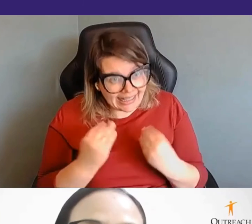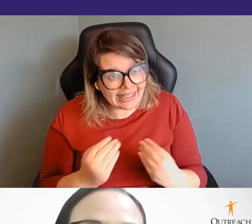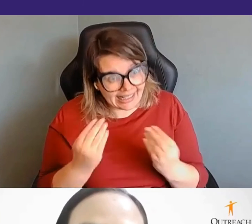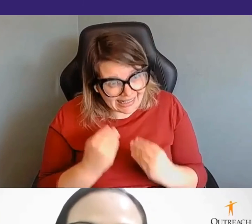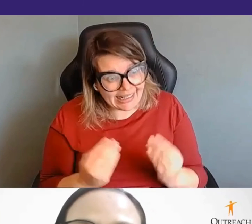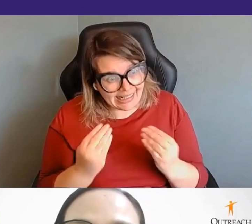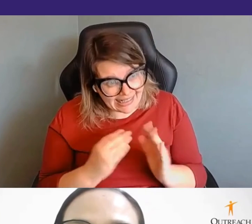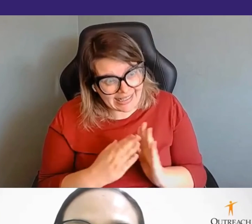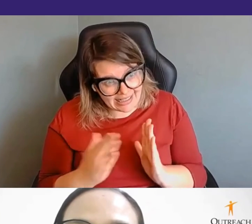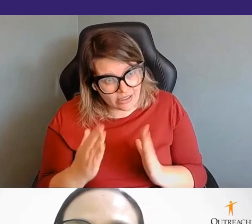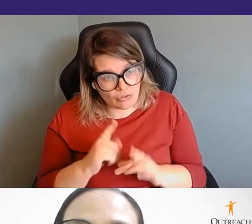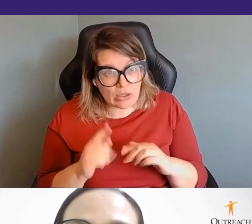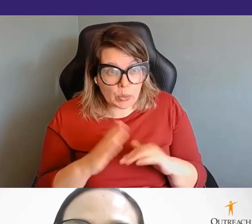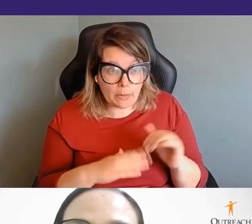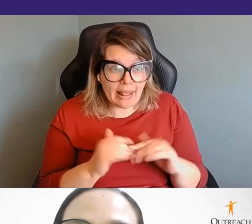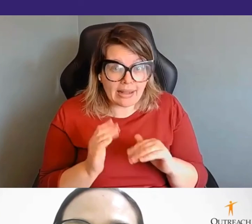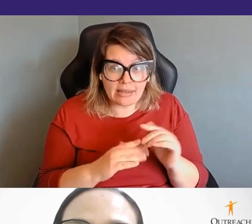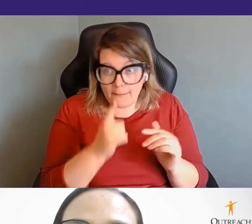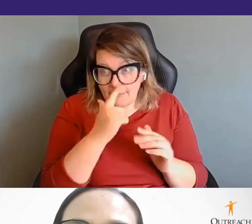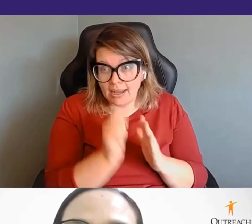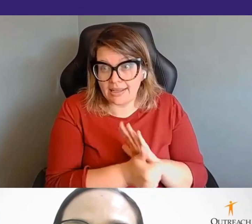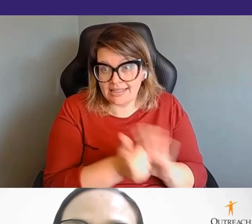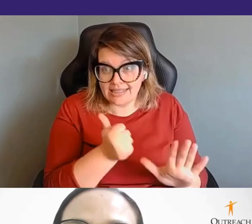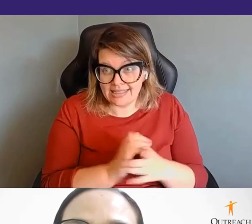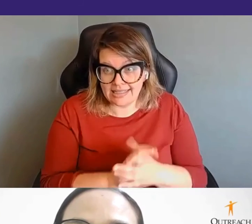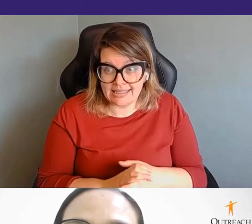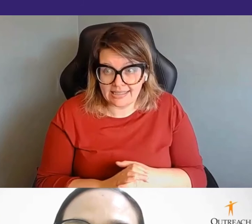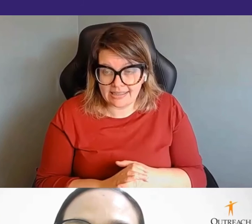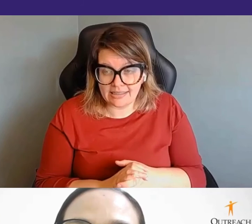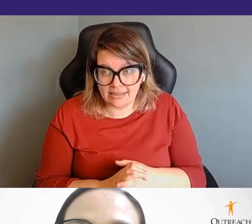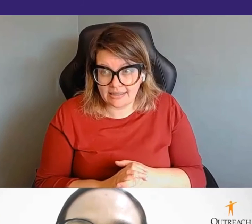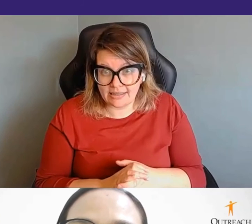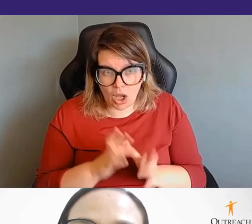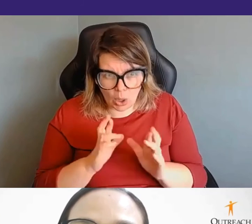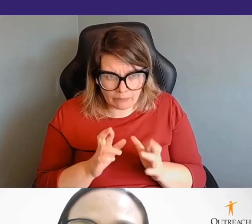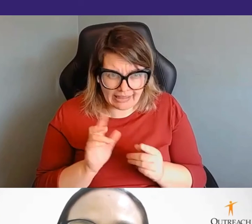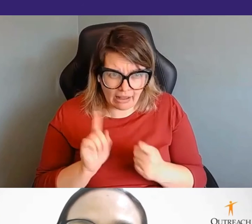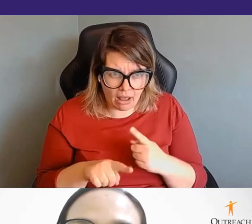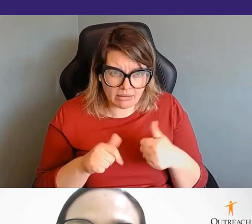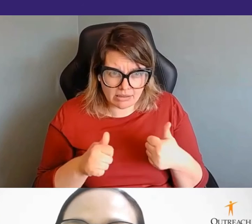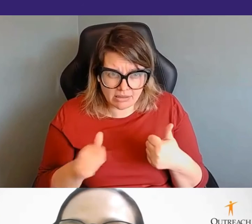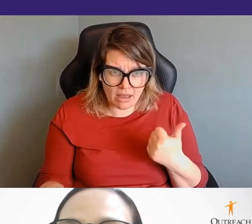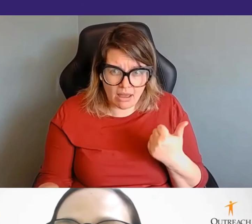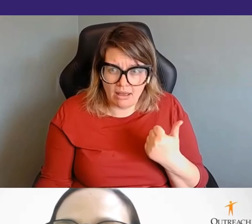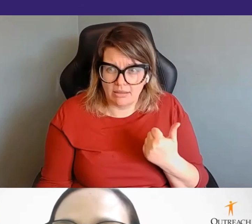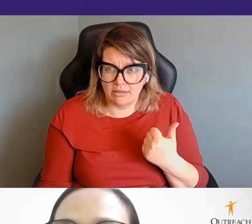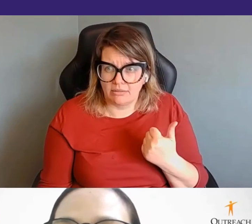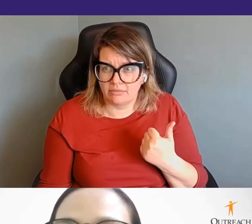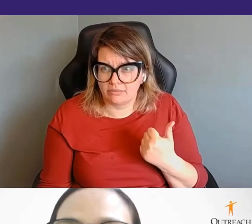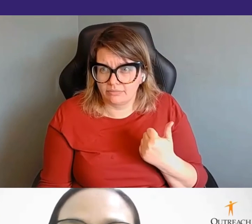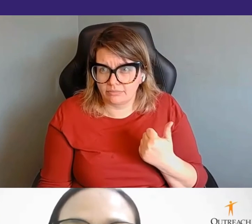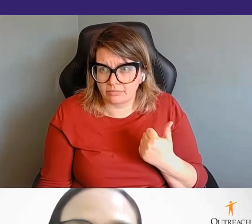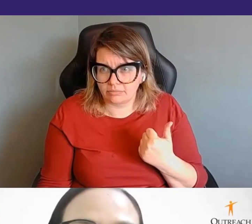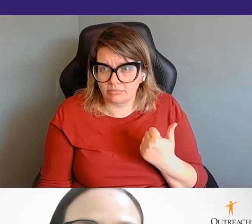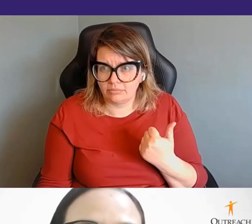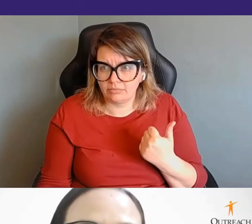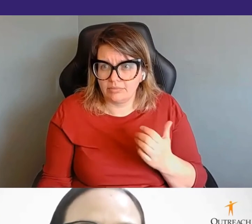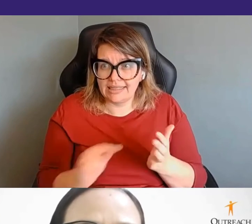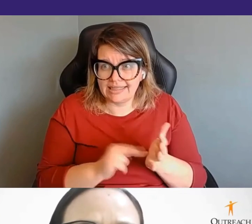about capacity training in the process too. I hope that responds to your question. Nancy, anything you want to add to that